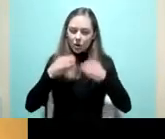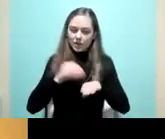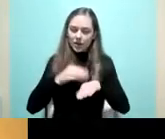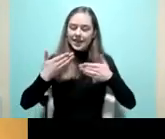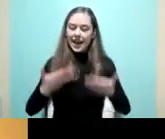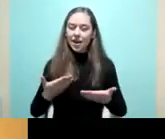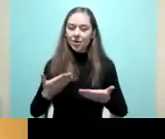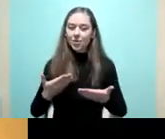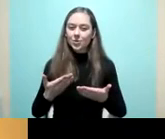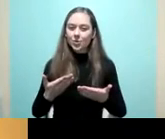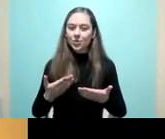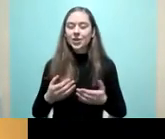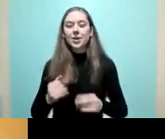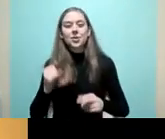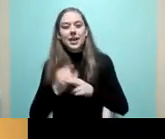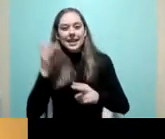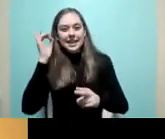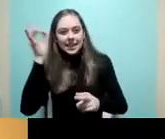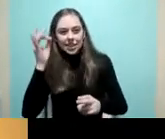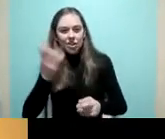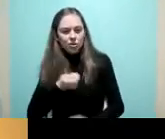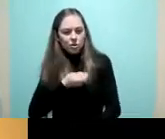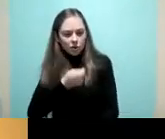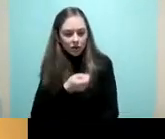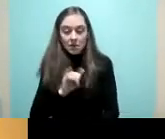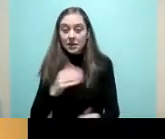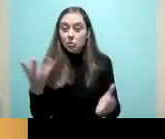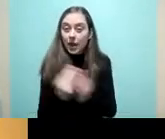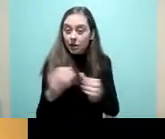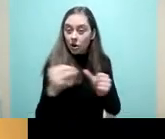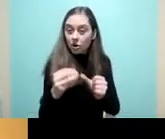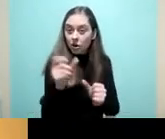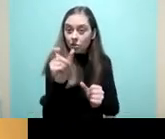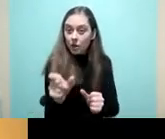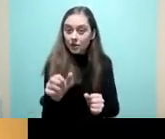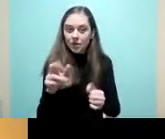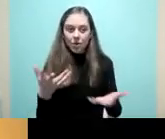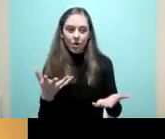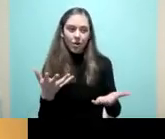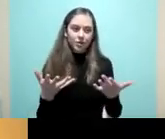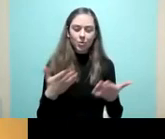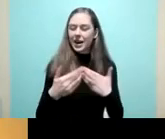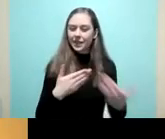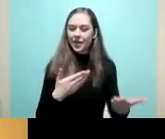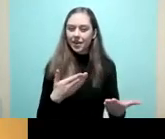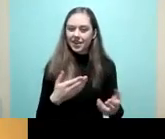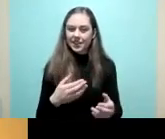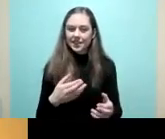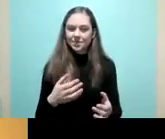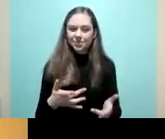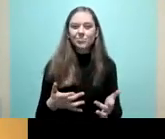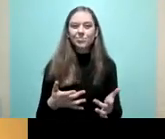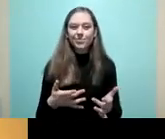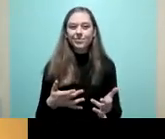satisfaction behind it. You're in the kitchen, you're cooking, whether it's together or you're cooking for your other half or you're cooking for the kids. It's